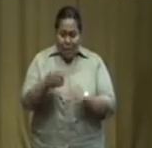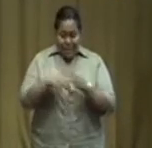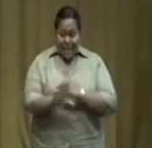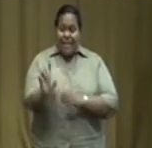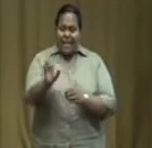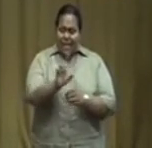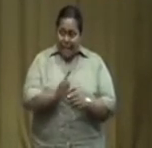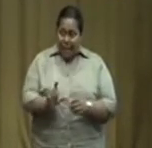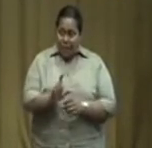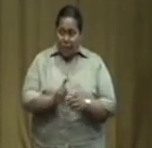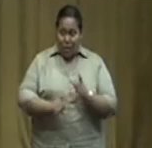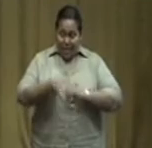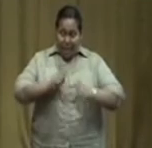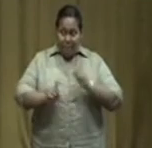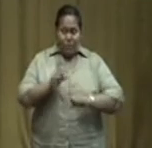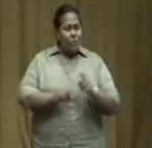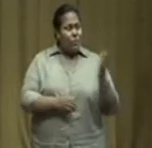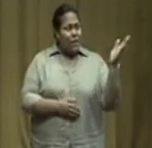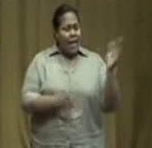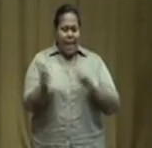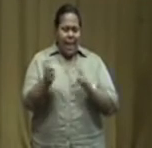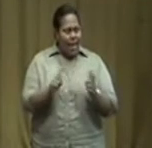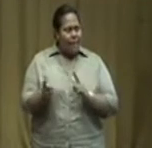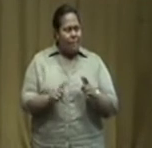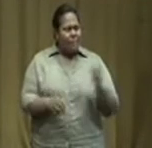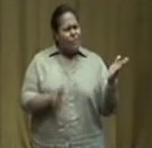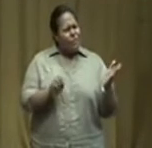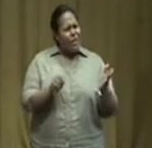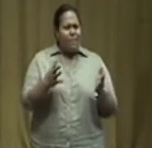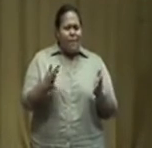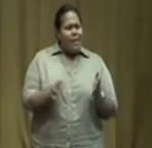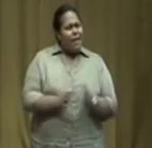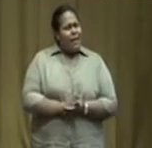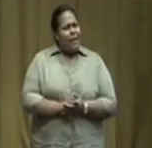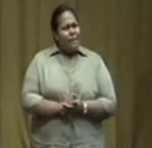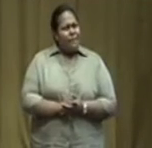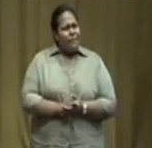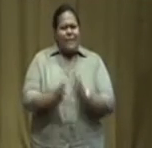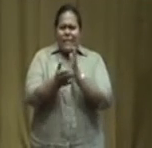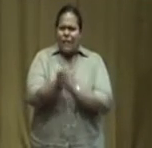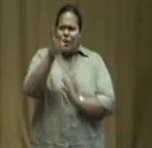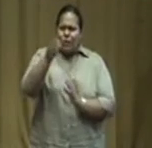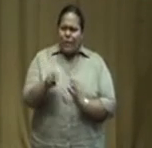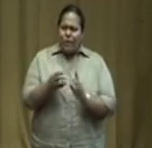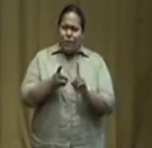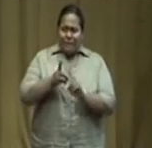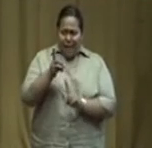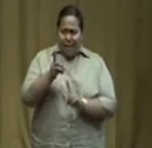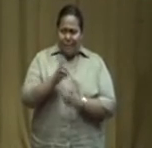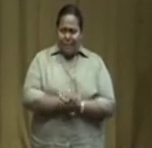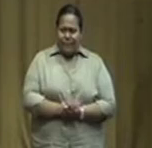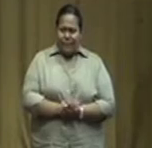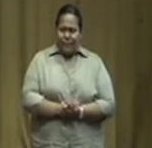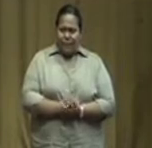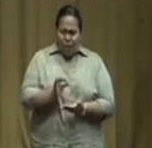virtual labs wouldn't be appropriate, just given the nature of the tactile skills that you need to develop in dealing with test tubes and that sort of